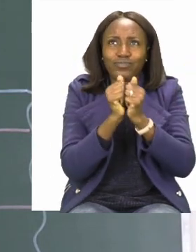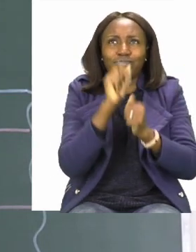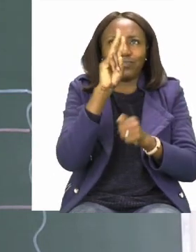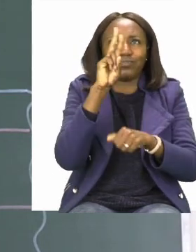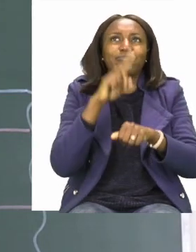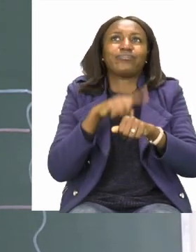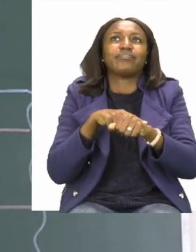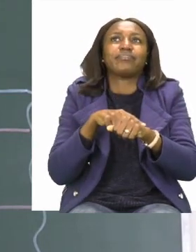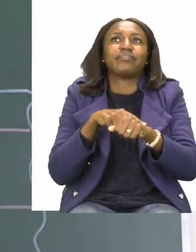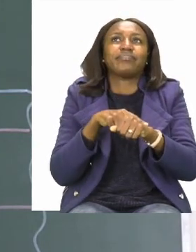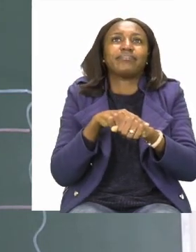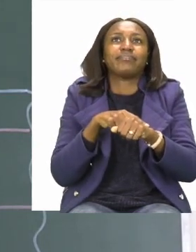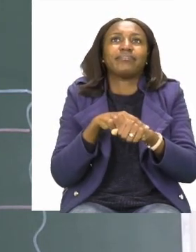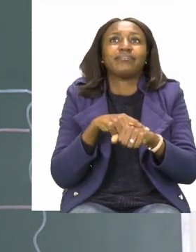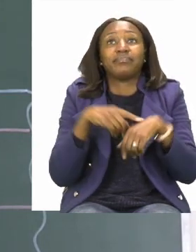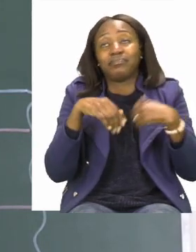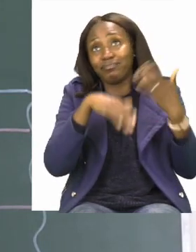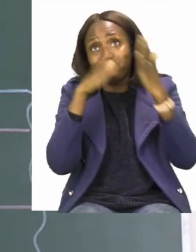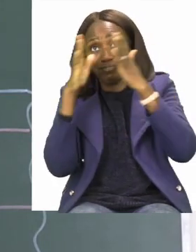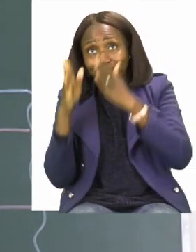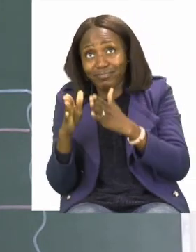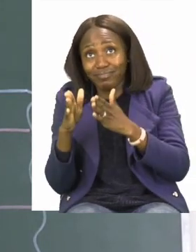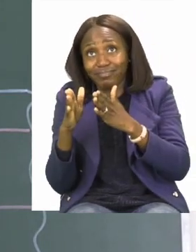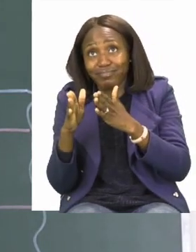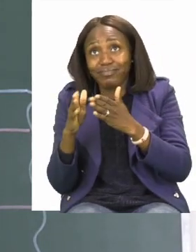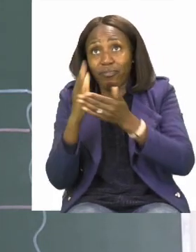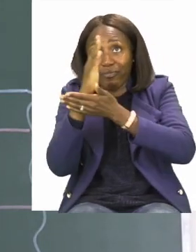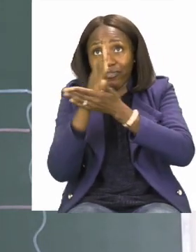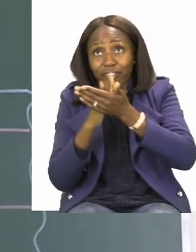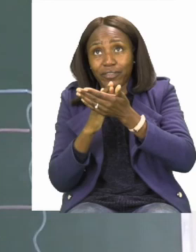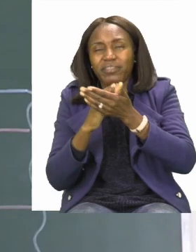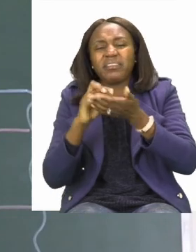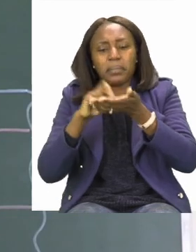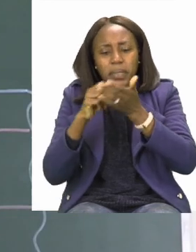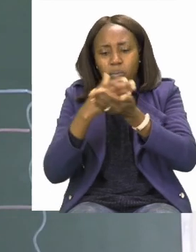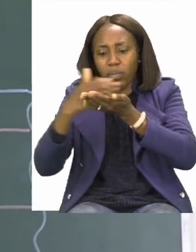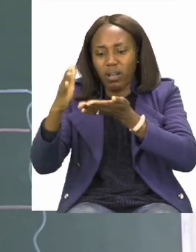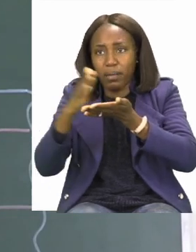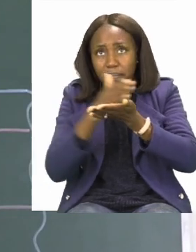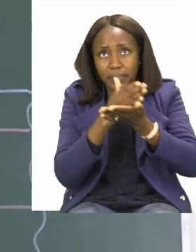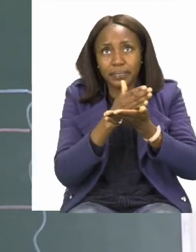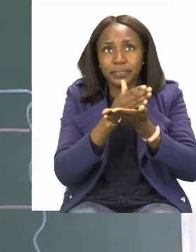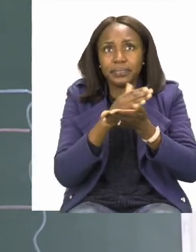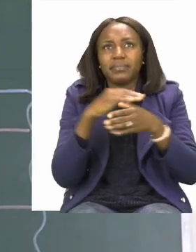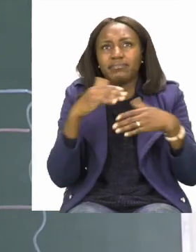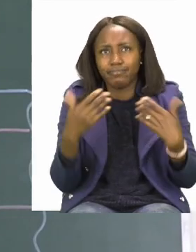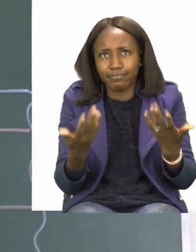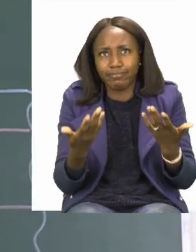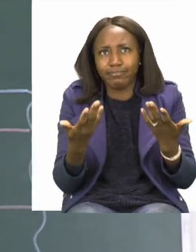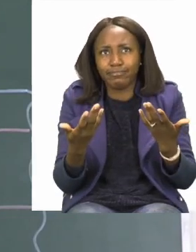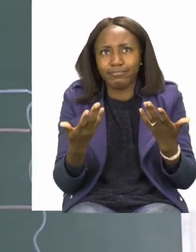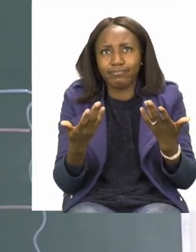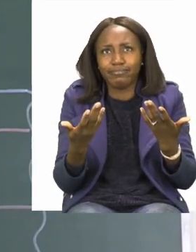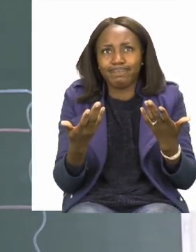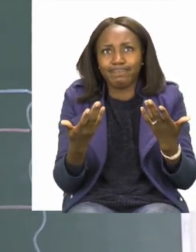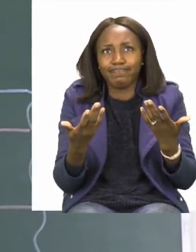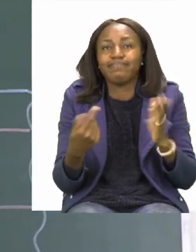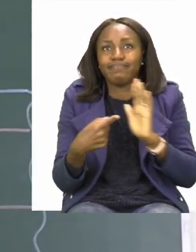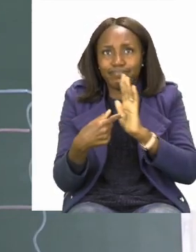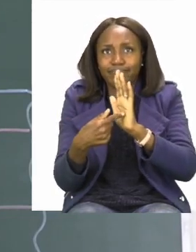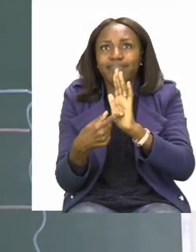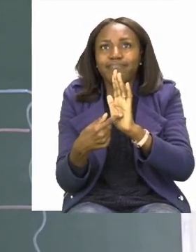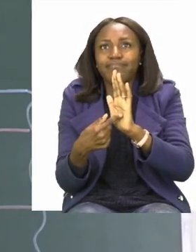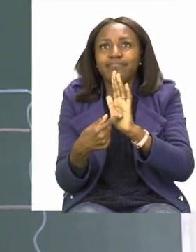to halve it. So we can do this by simply sharing. We